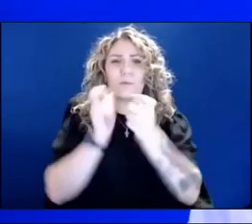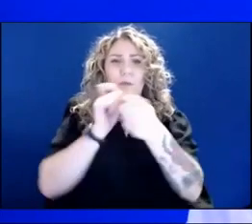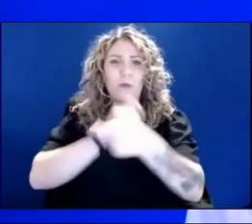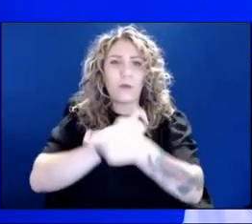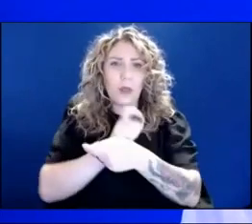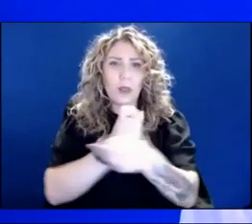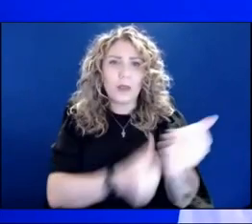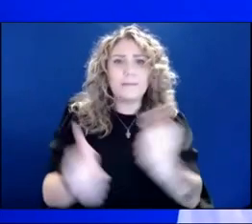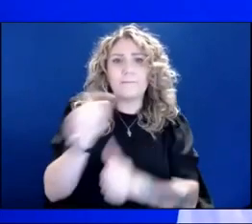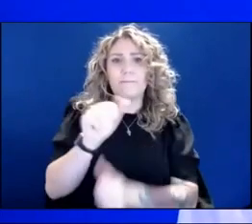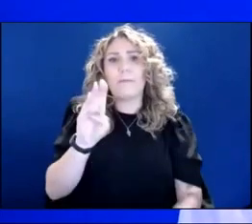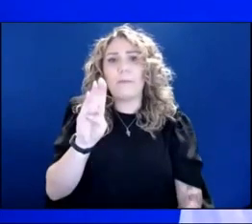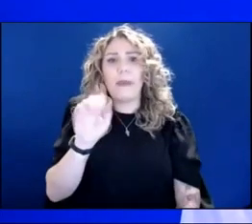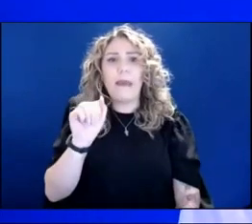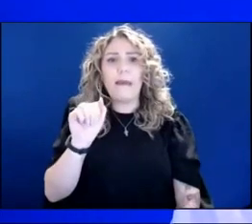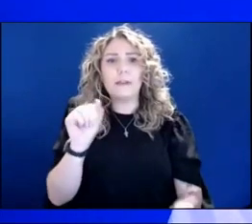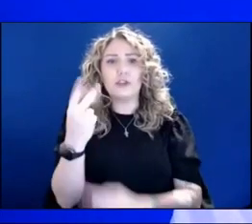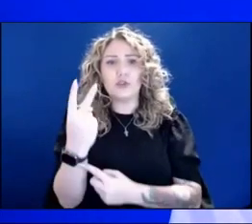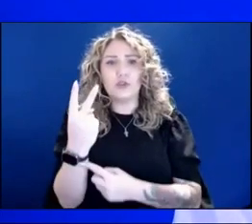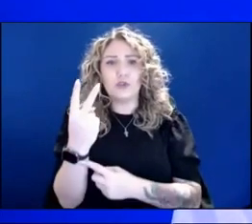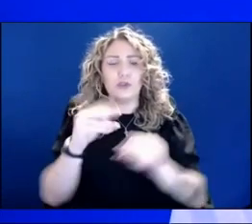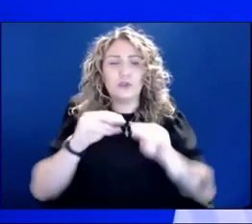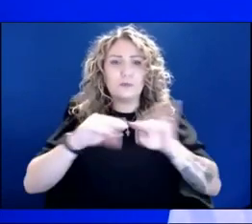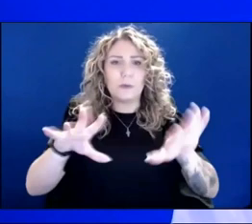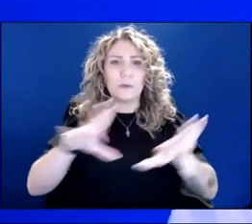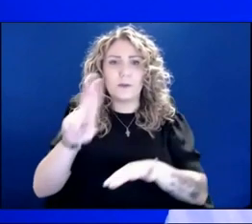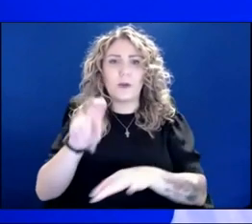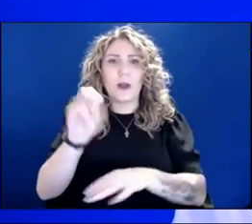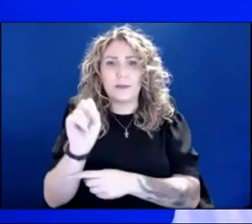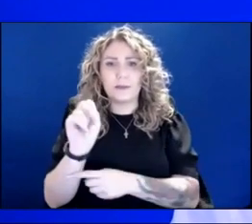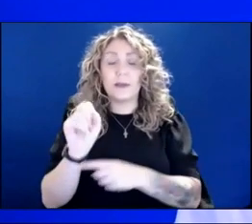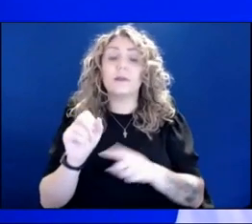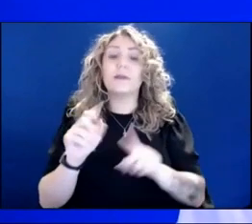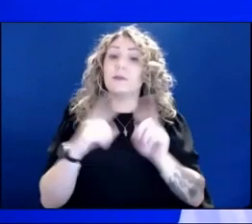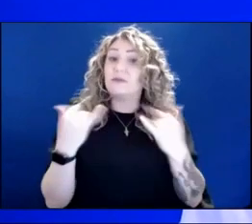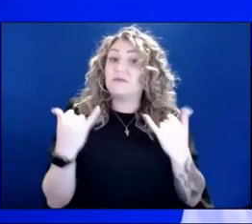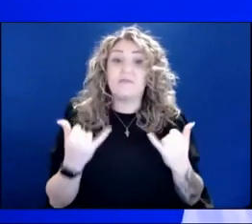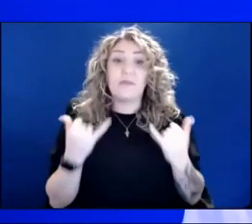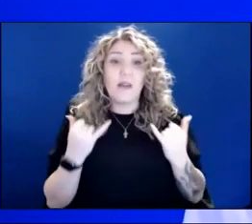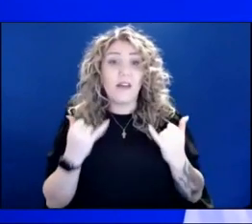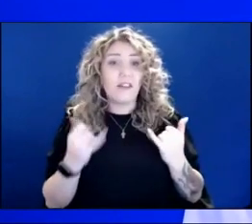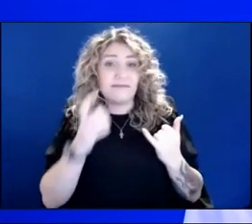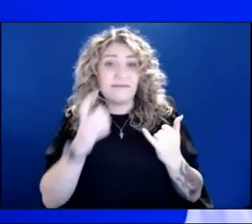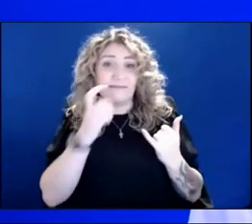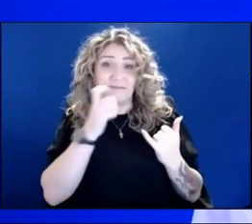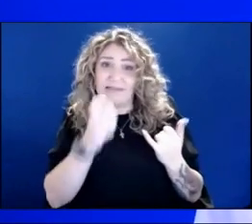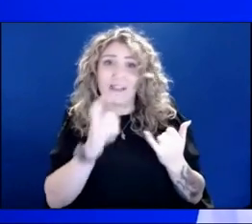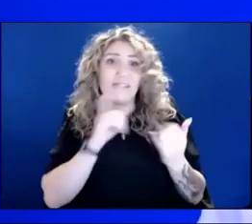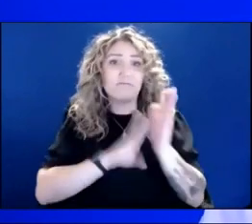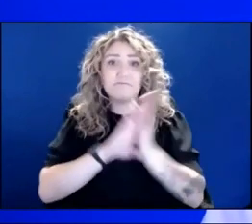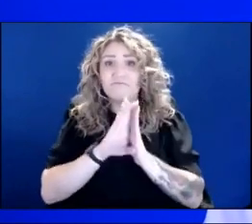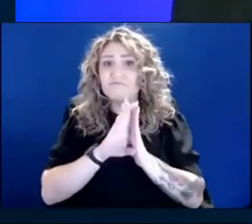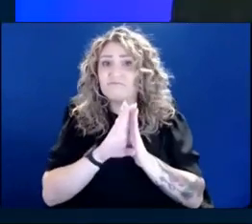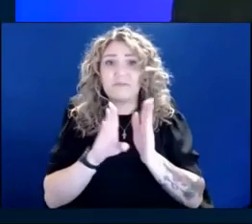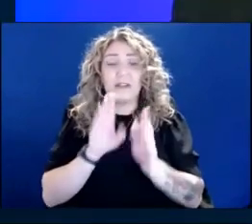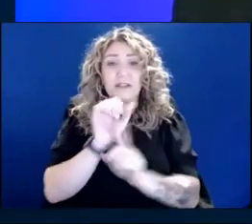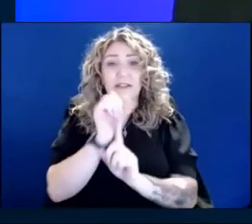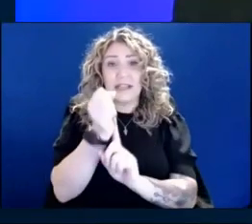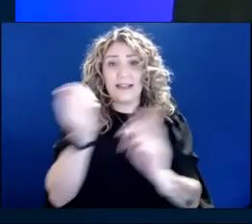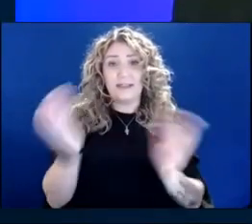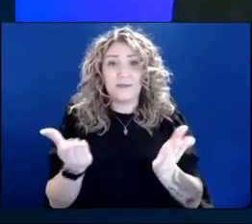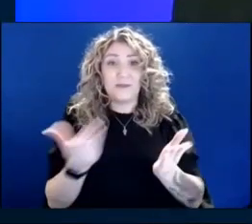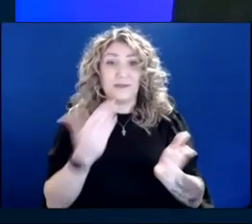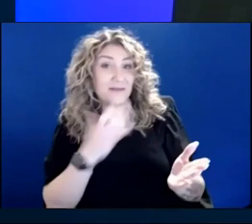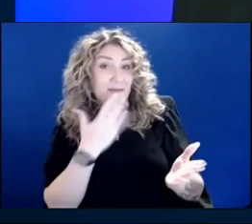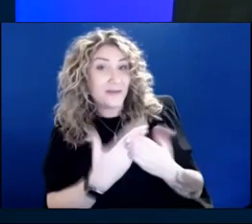BA2 circulating around the United States. Right now, we haven't seen necessarily a surge in cases, so that is a good thing. All right, sounds good. We'll